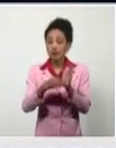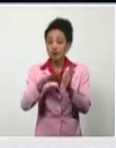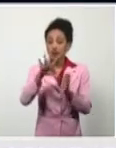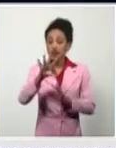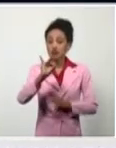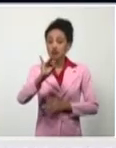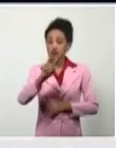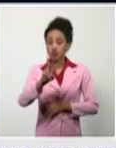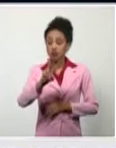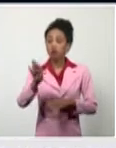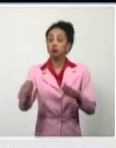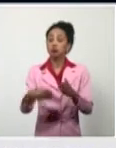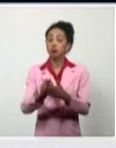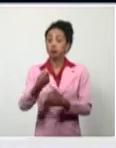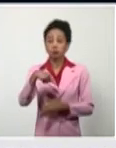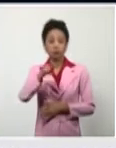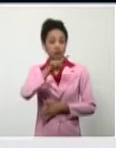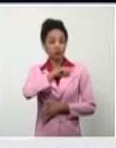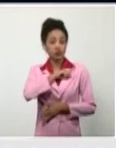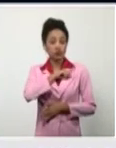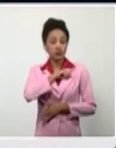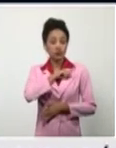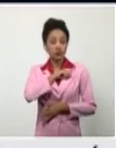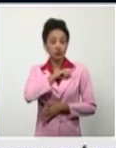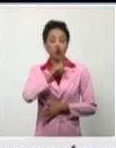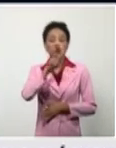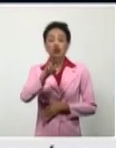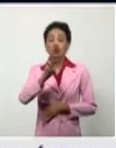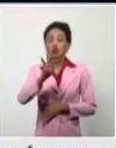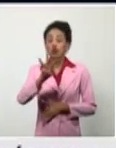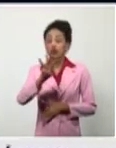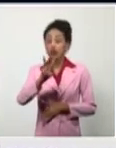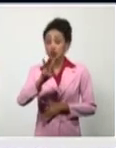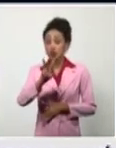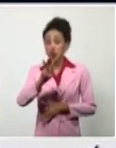8,572 yesterday, and 232 deaths.